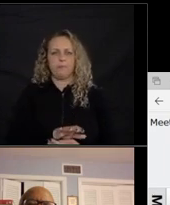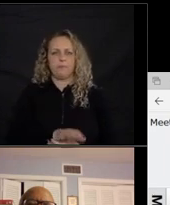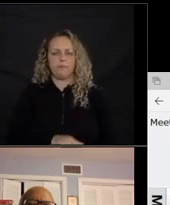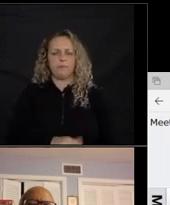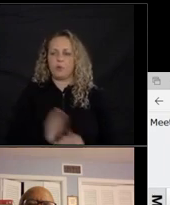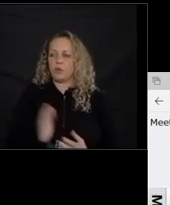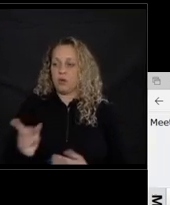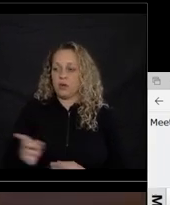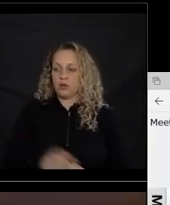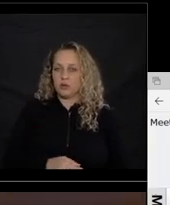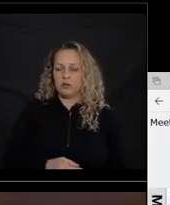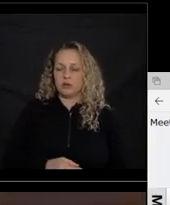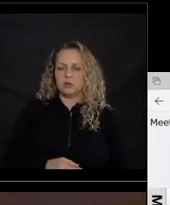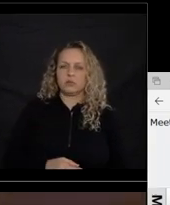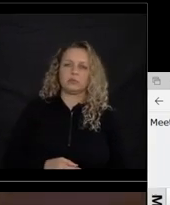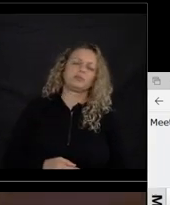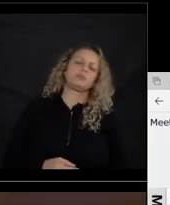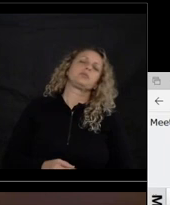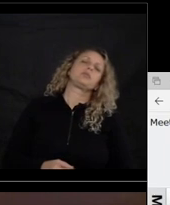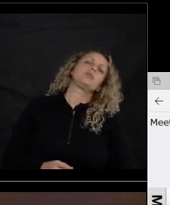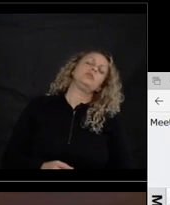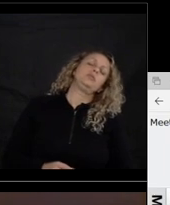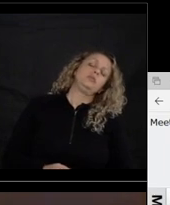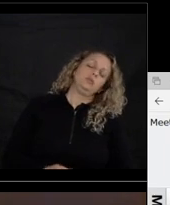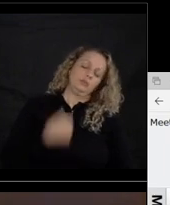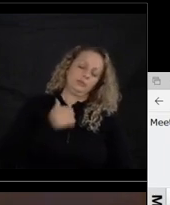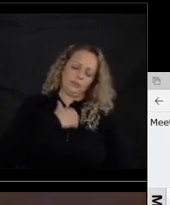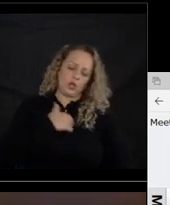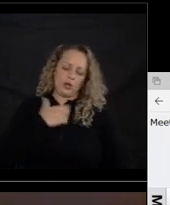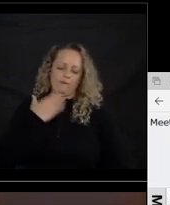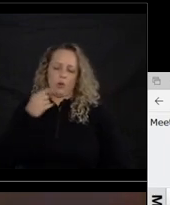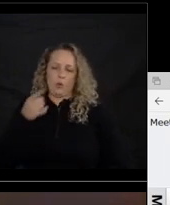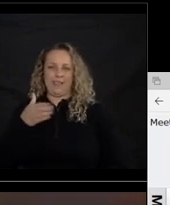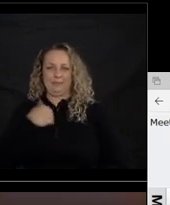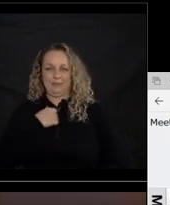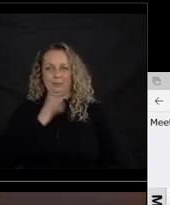Go ahead. Oh, Mara, sorry. I'm sorry. I forgot you were there.